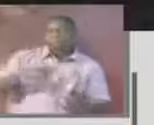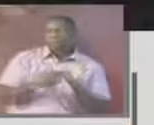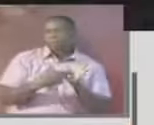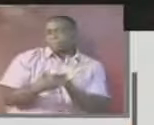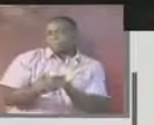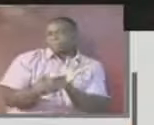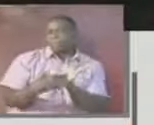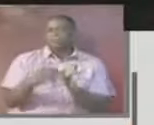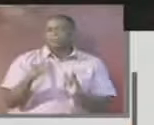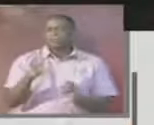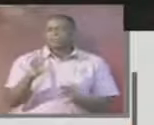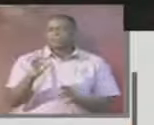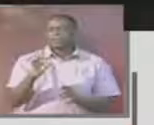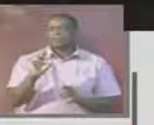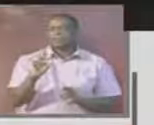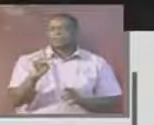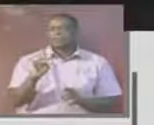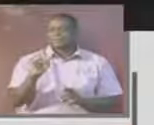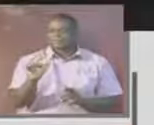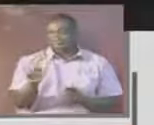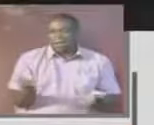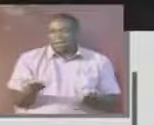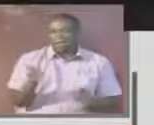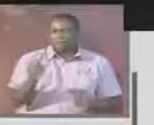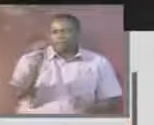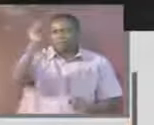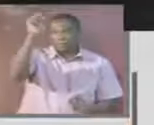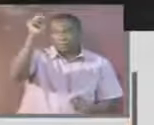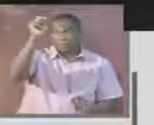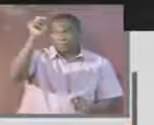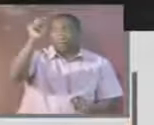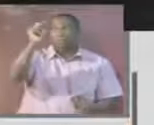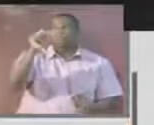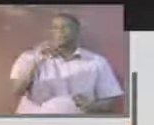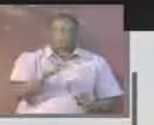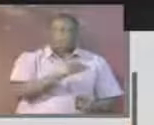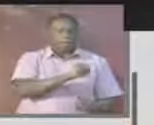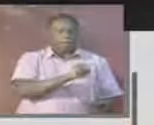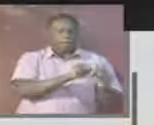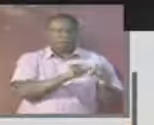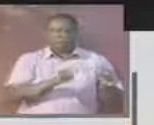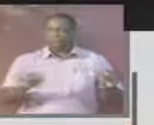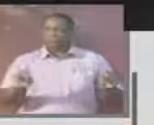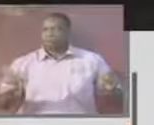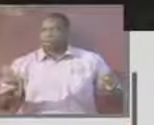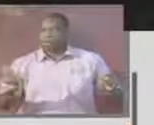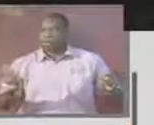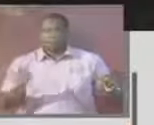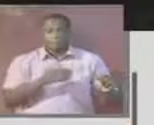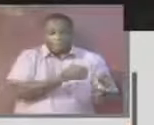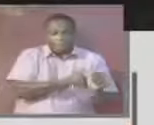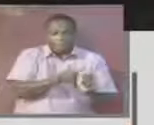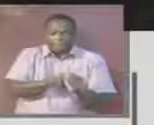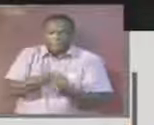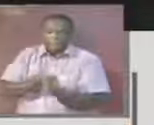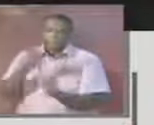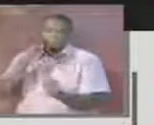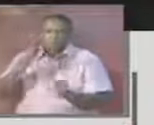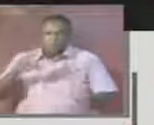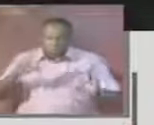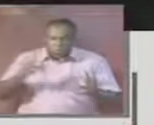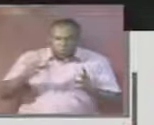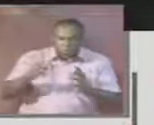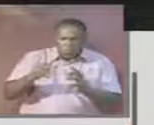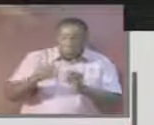bar represents the number of cases, and going from left to right, for each county, we see the aggregate number of